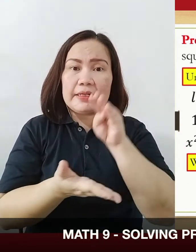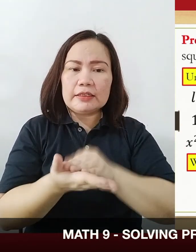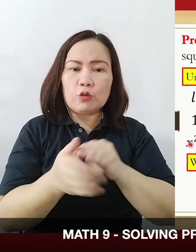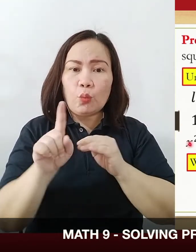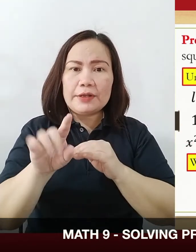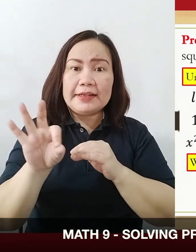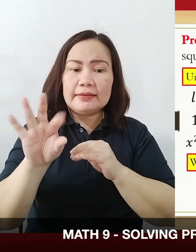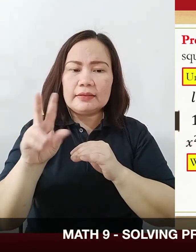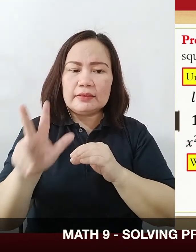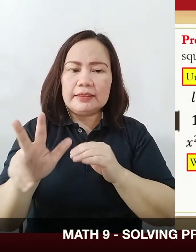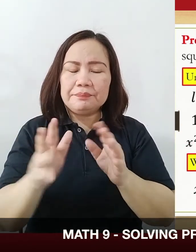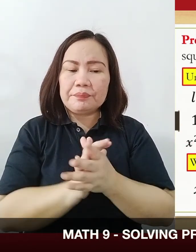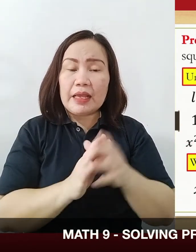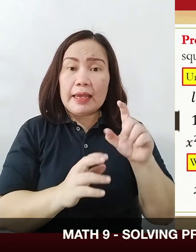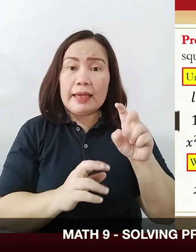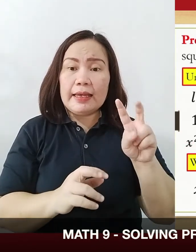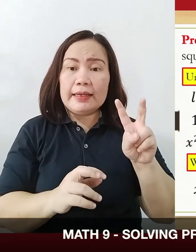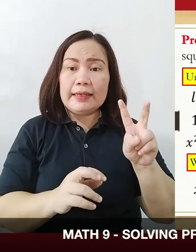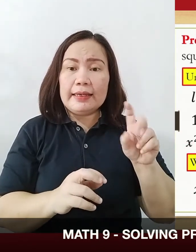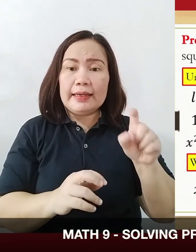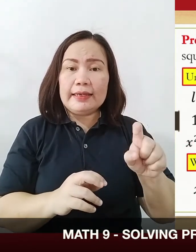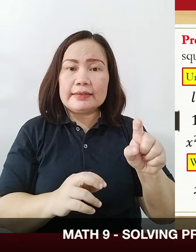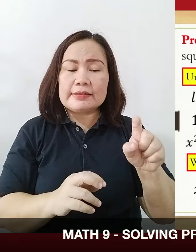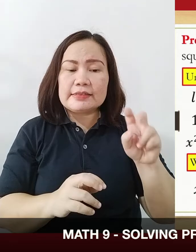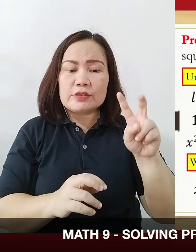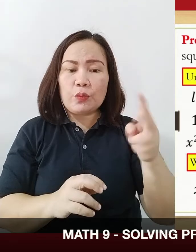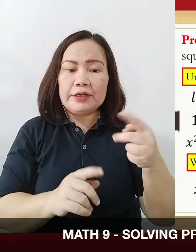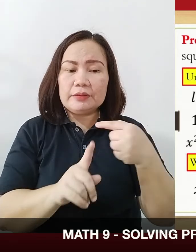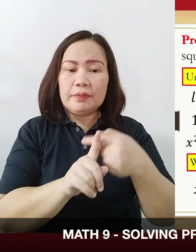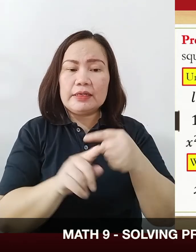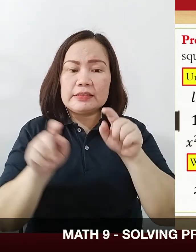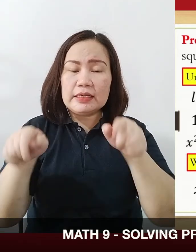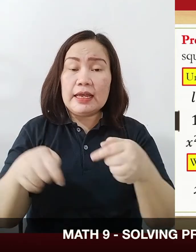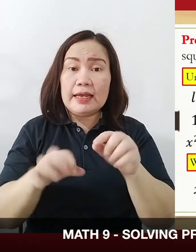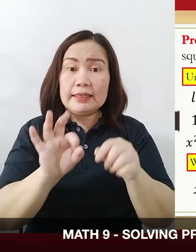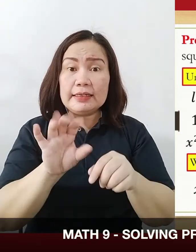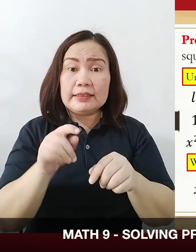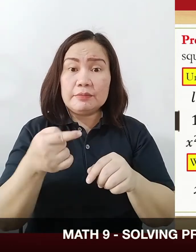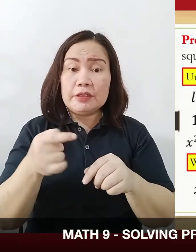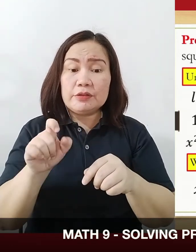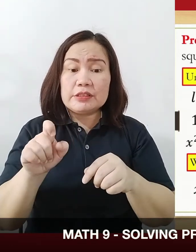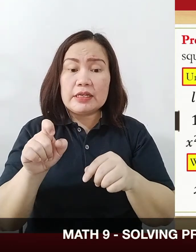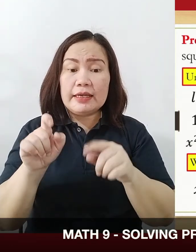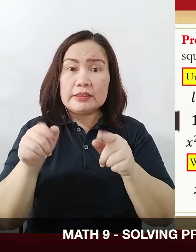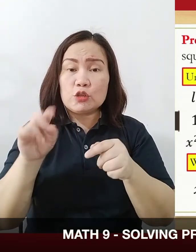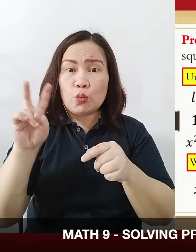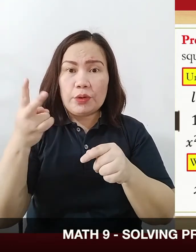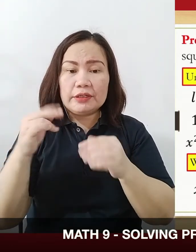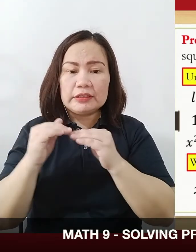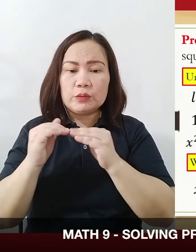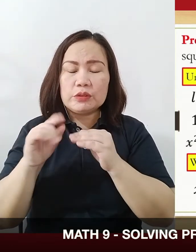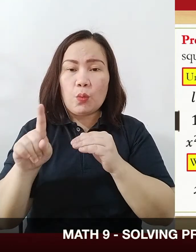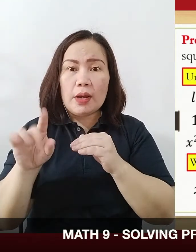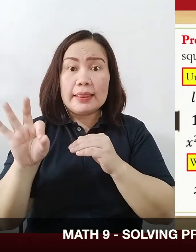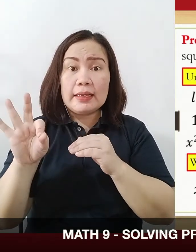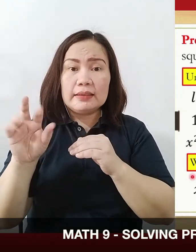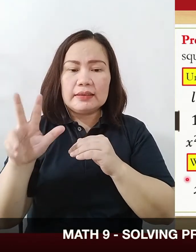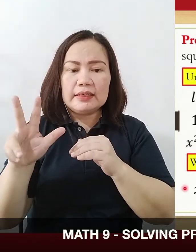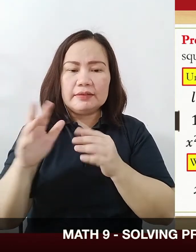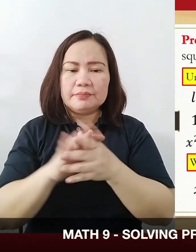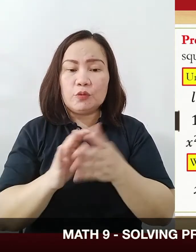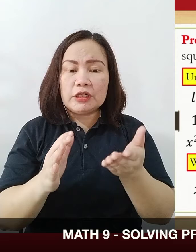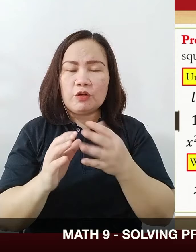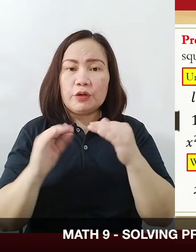just copy this. That is x squared plus 19 minus x squared is equal to 193. So this will